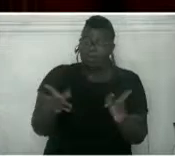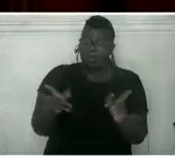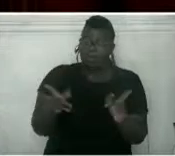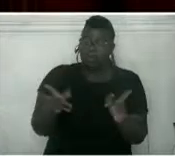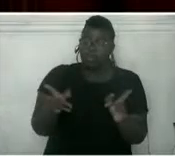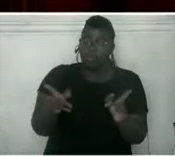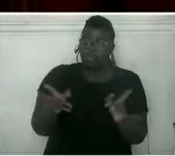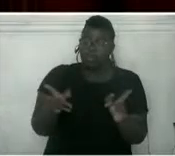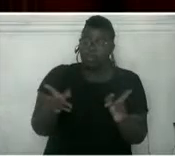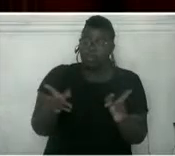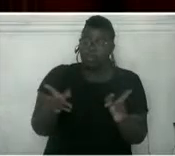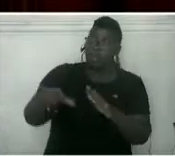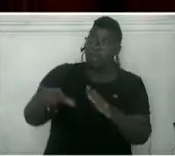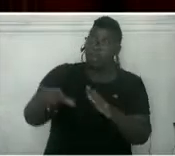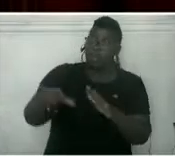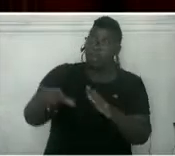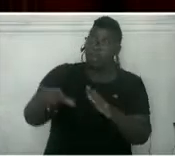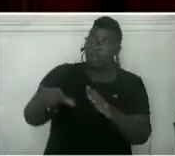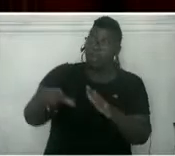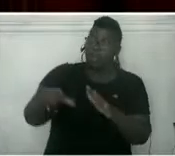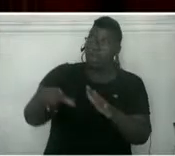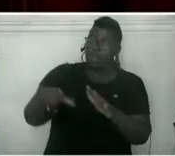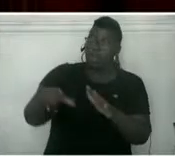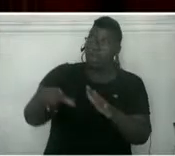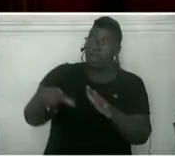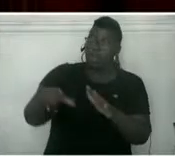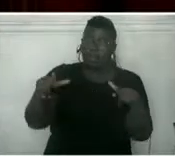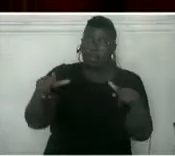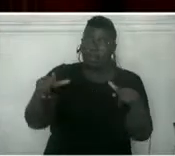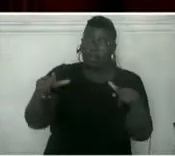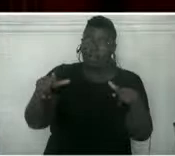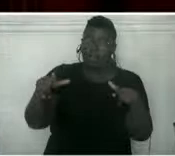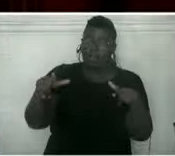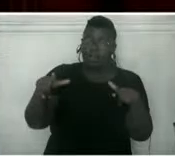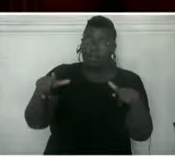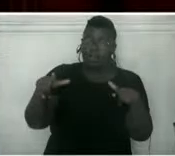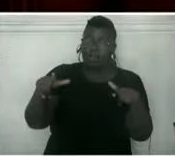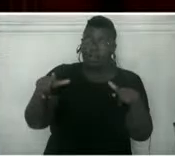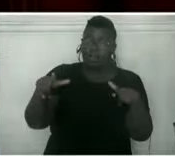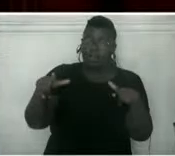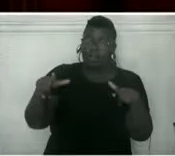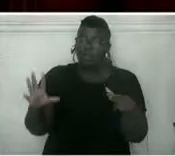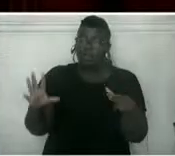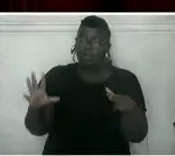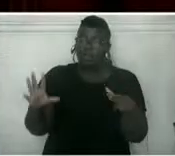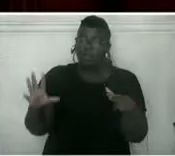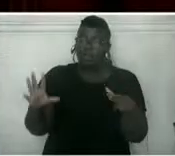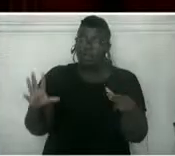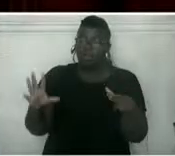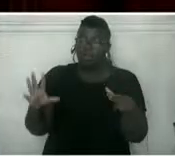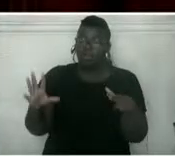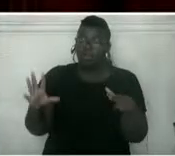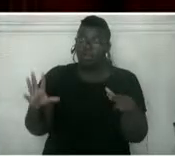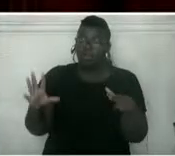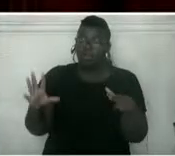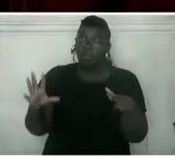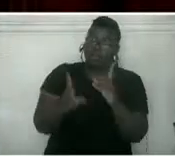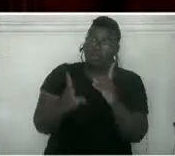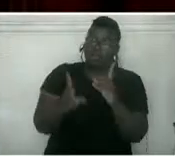local government level by delivery MOUs signed with district development